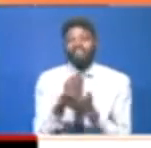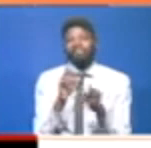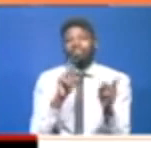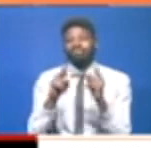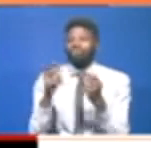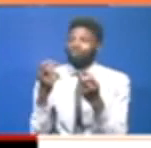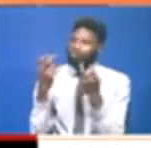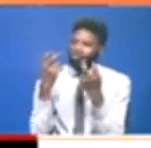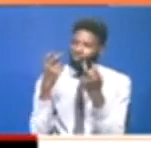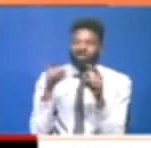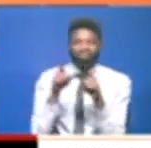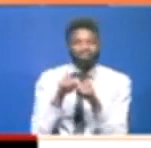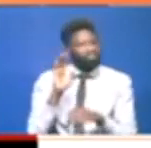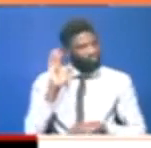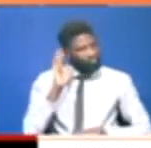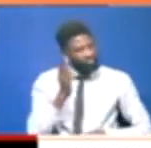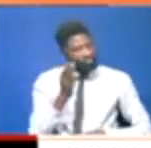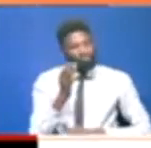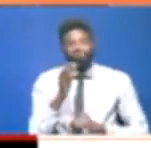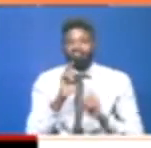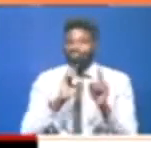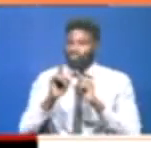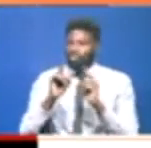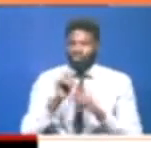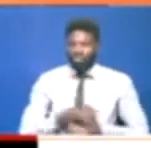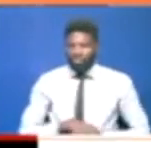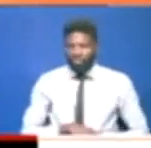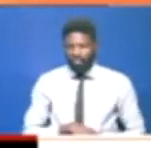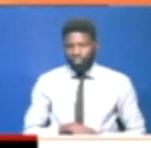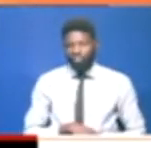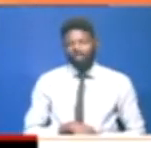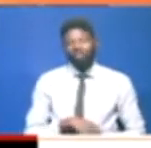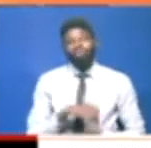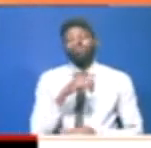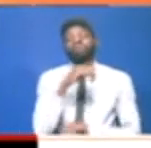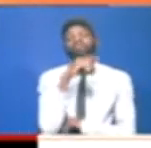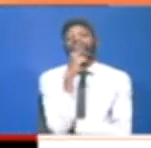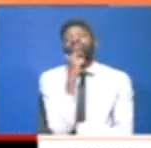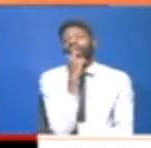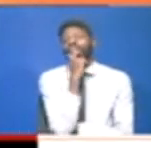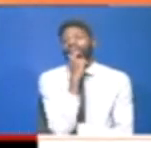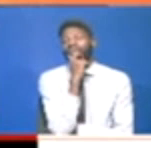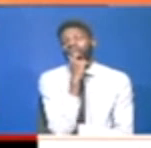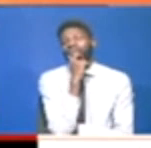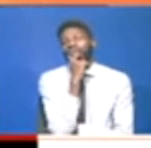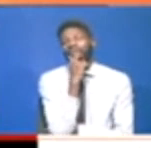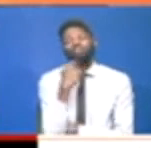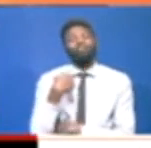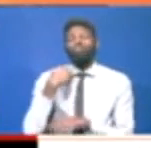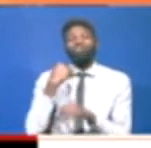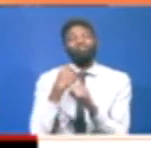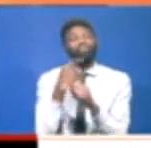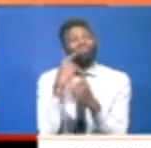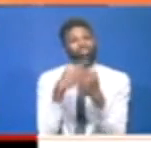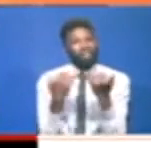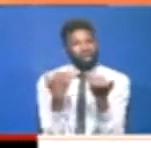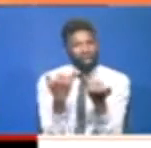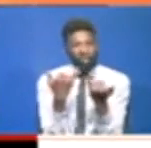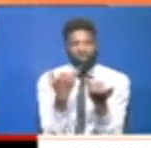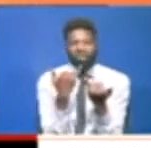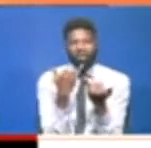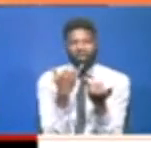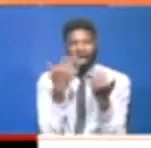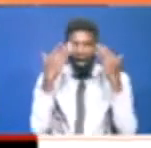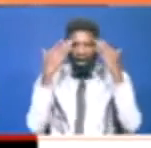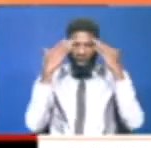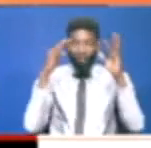you, and they are wondering, so what should I do now that I have this information? I know